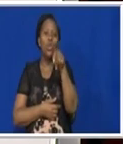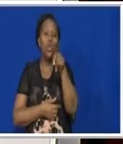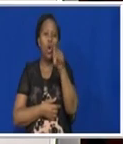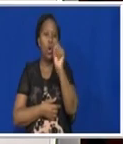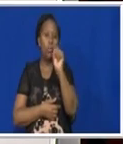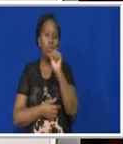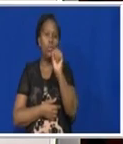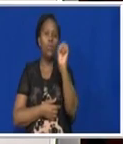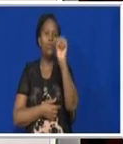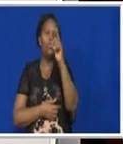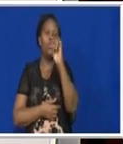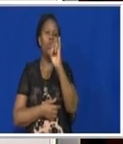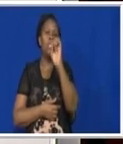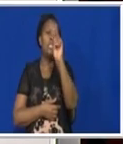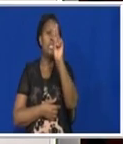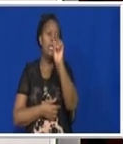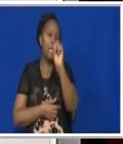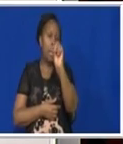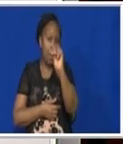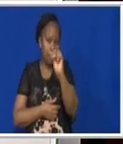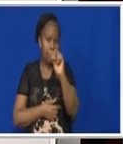of sodium hydroxide,